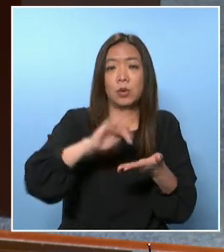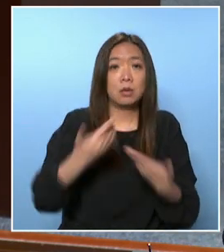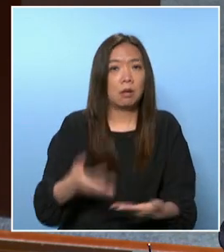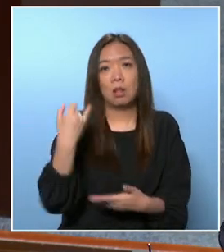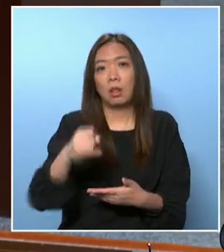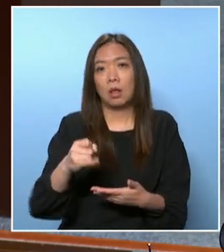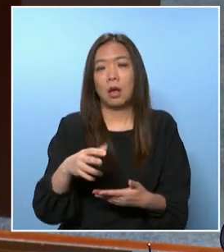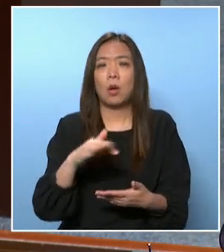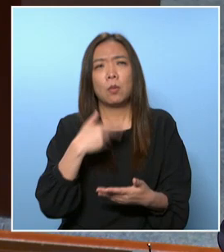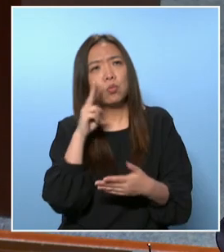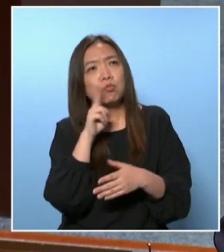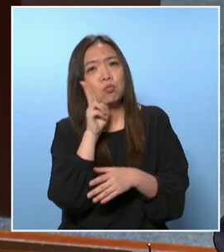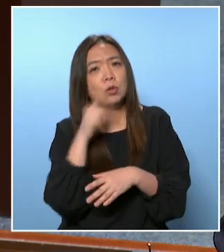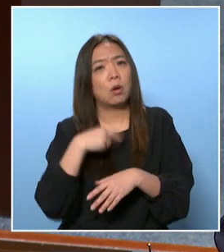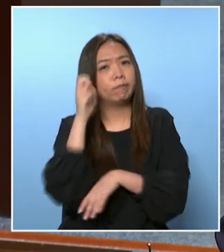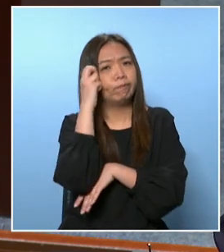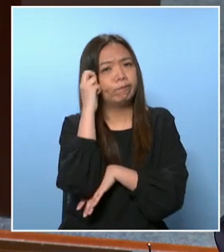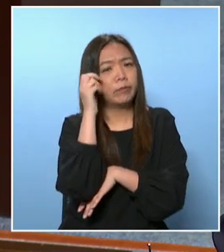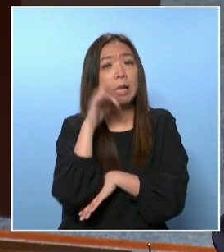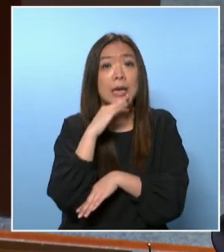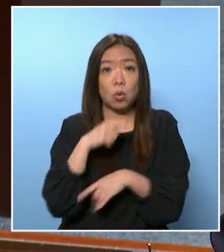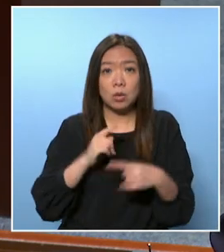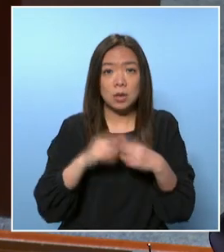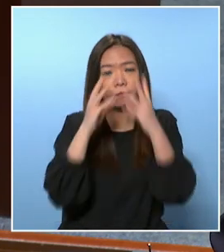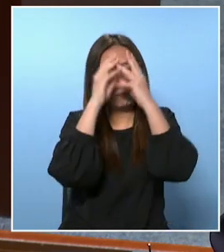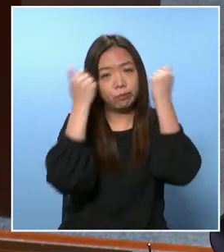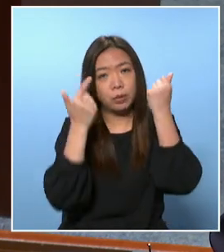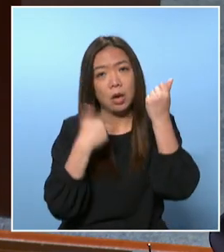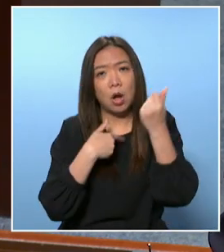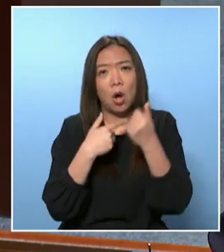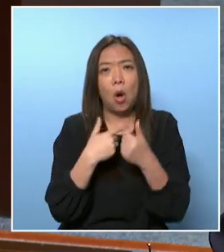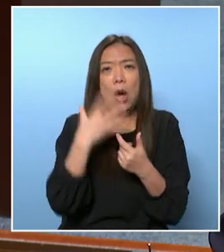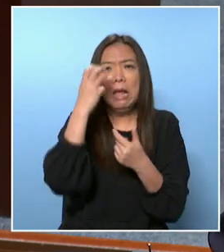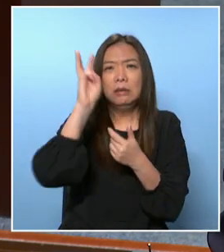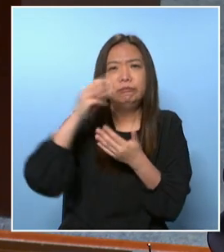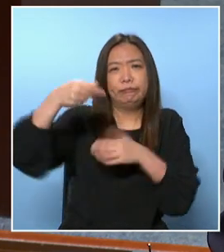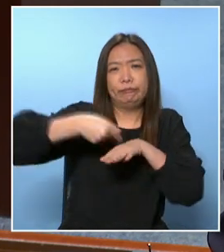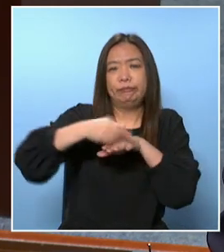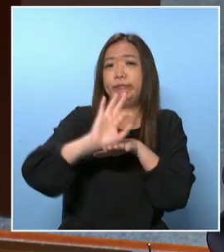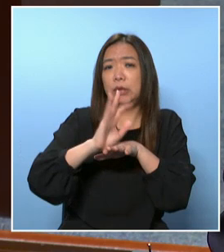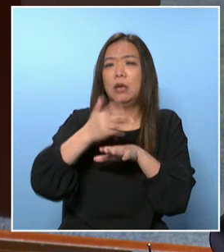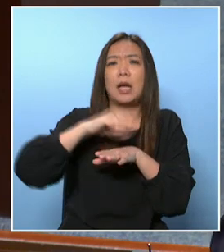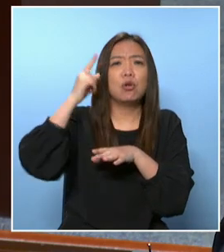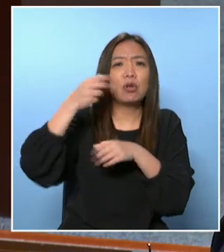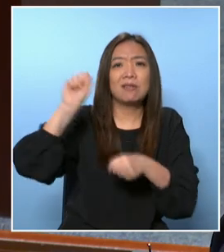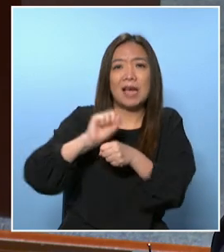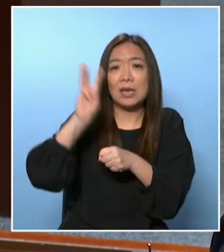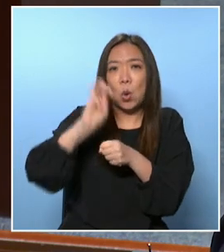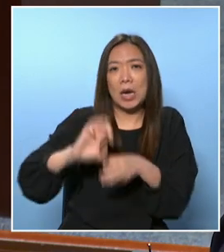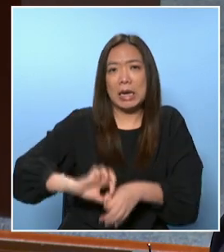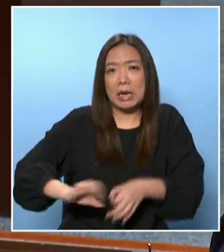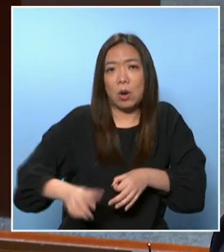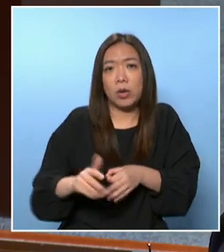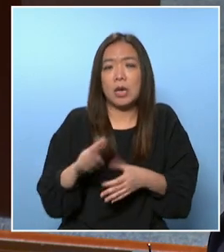just strike it out and sign on the dotted line again. Now, if I say that